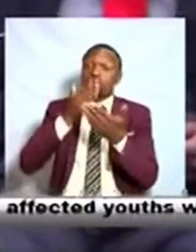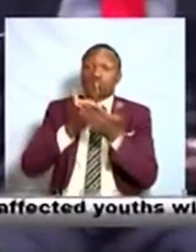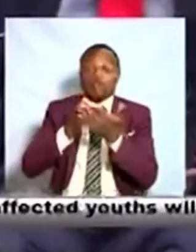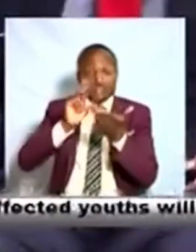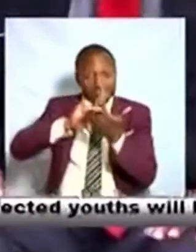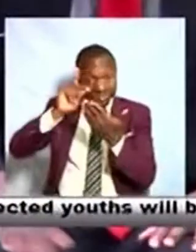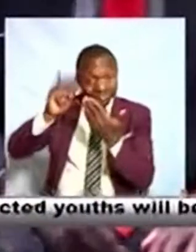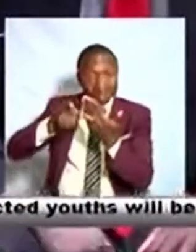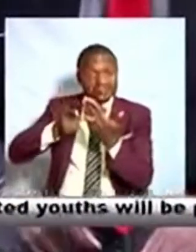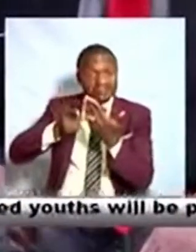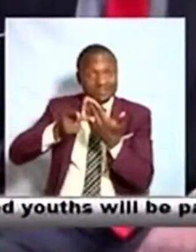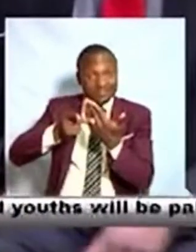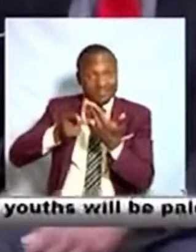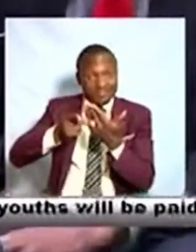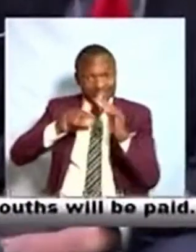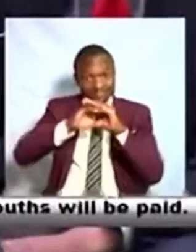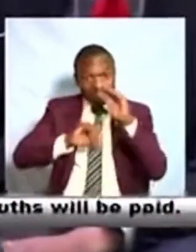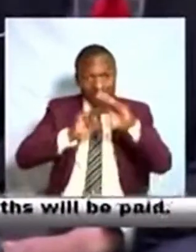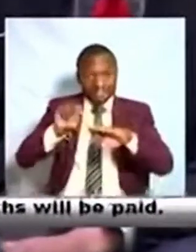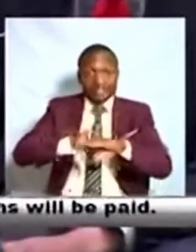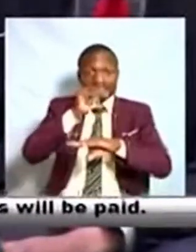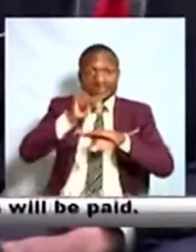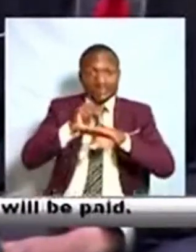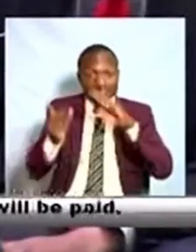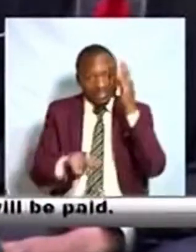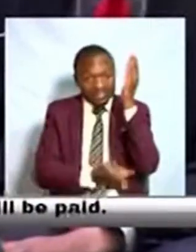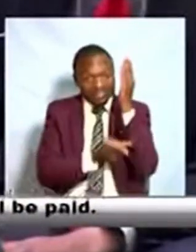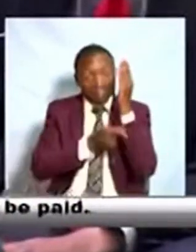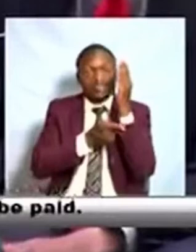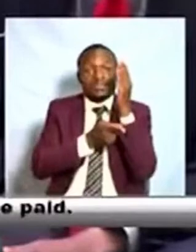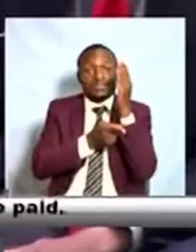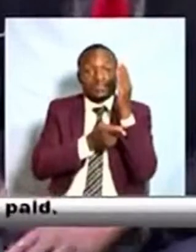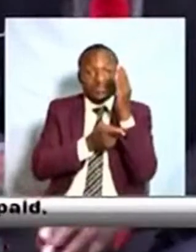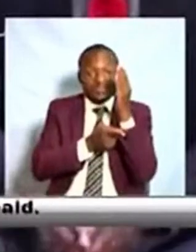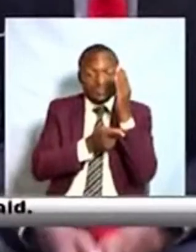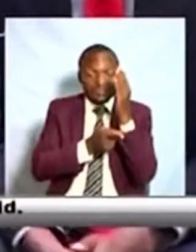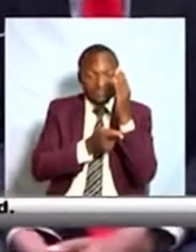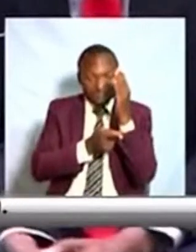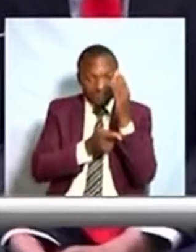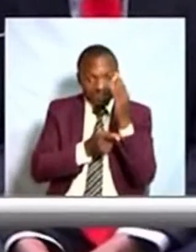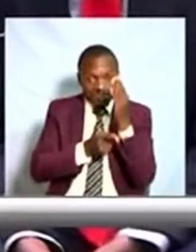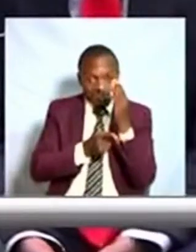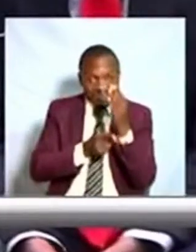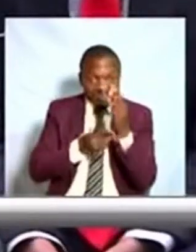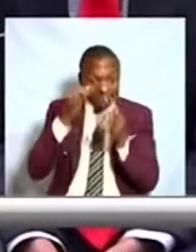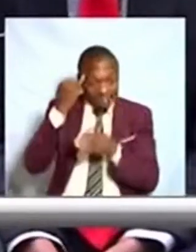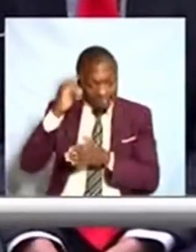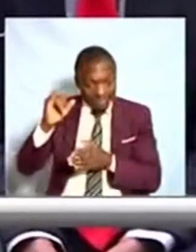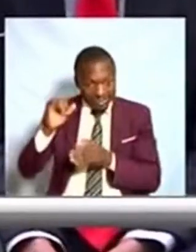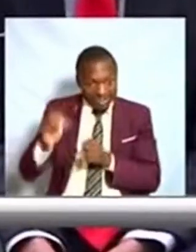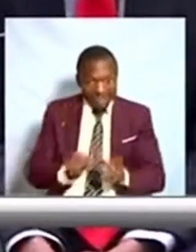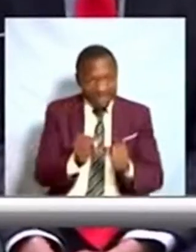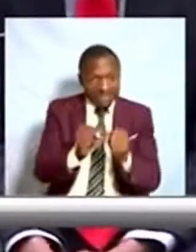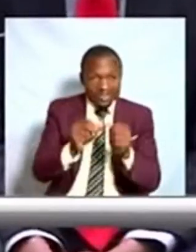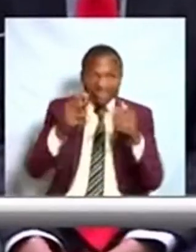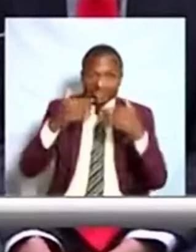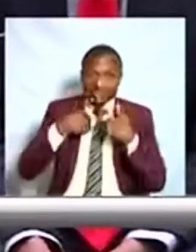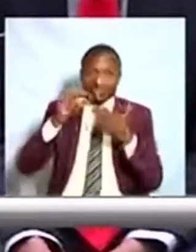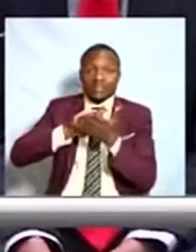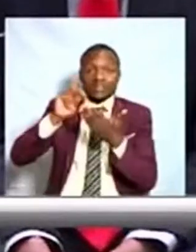program. Under the National Youth Development Strategy, we have the internship, apprenticeship, and